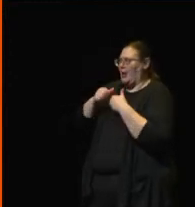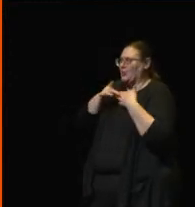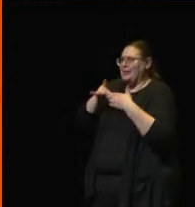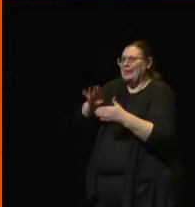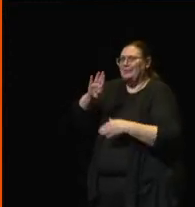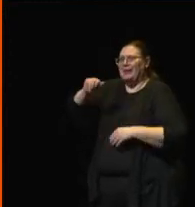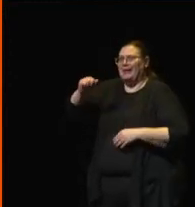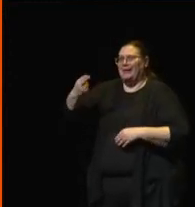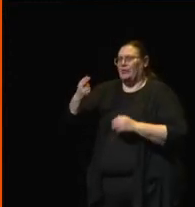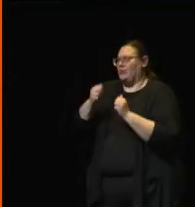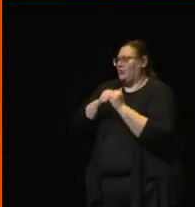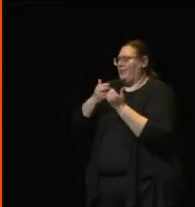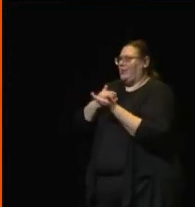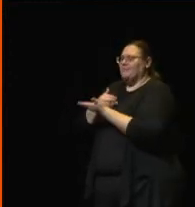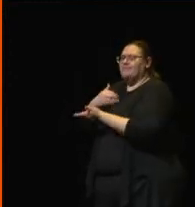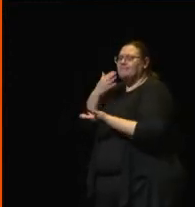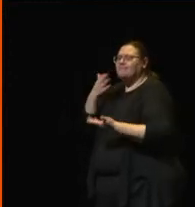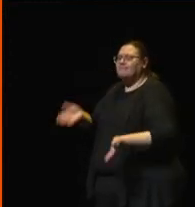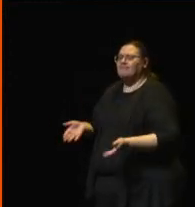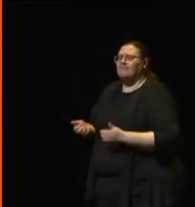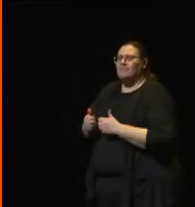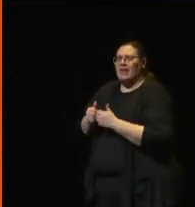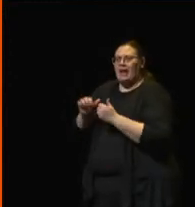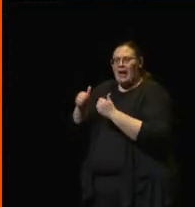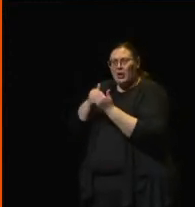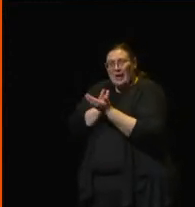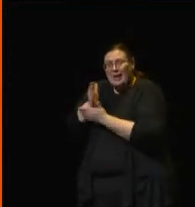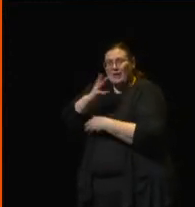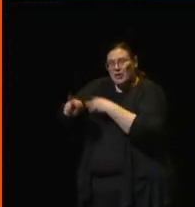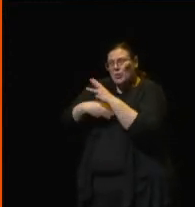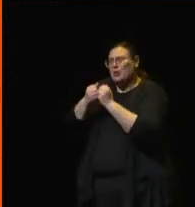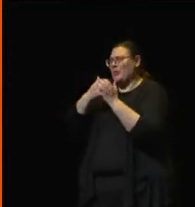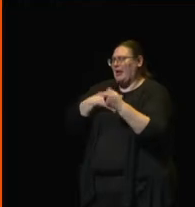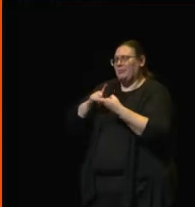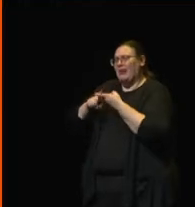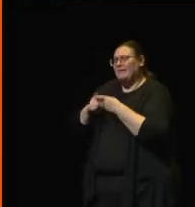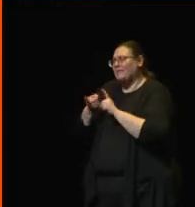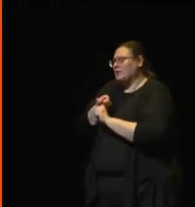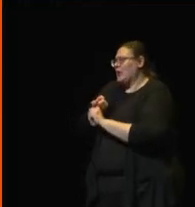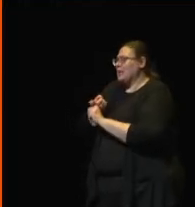him. I do not know how to navigate this world without my friend in it.